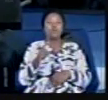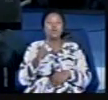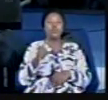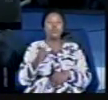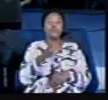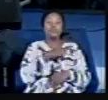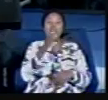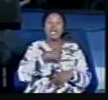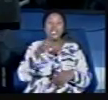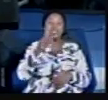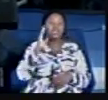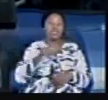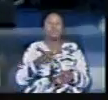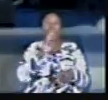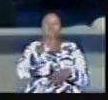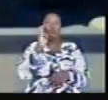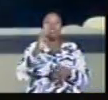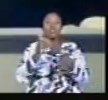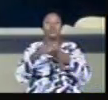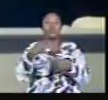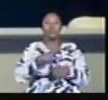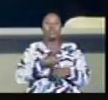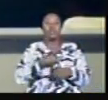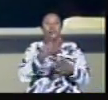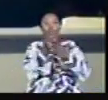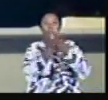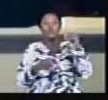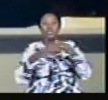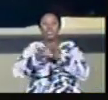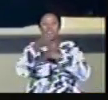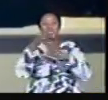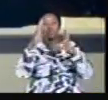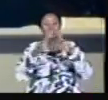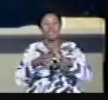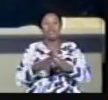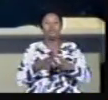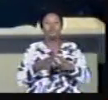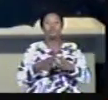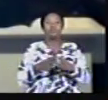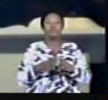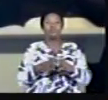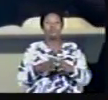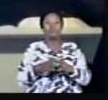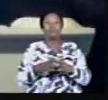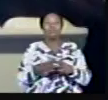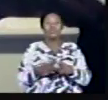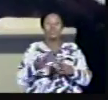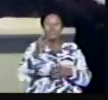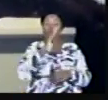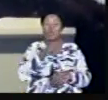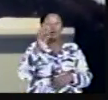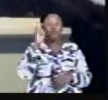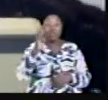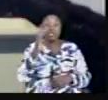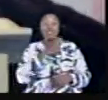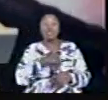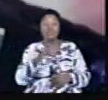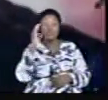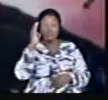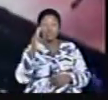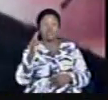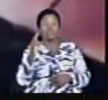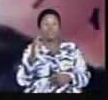be witnesses unto me, both in Jerusalem. You'll be a witness. When the